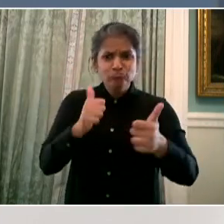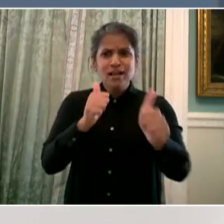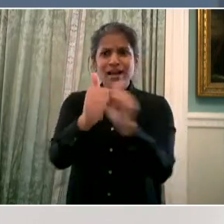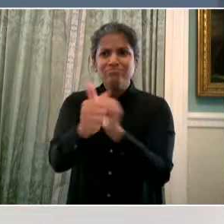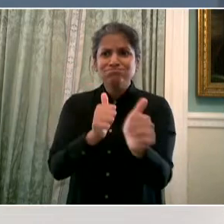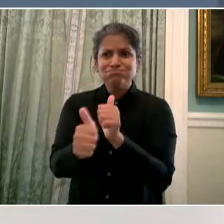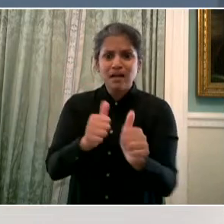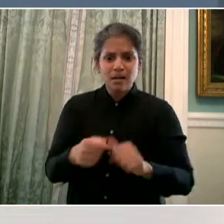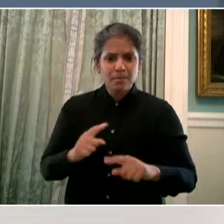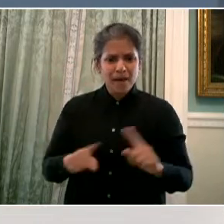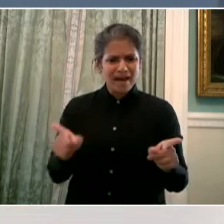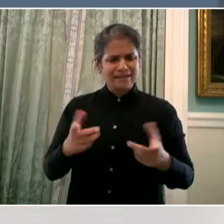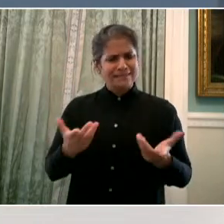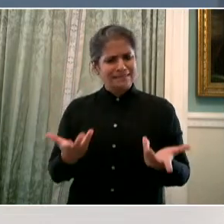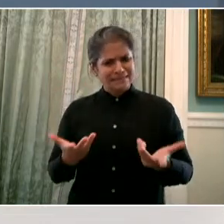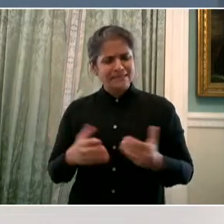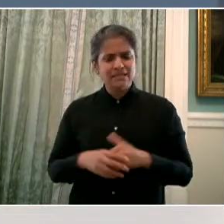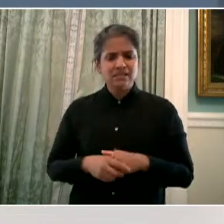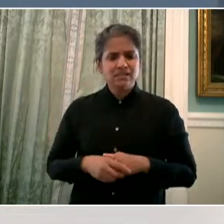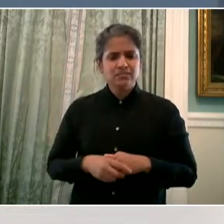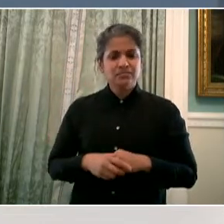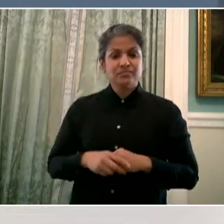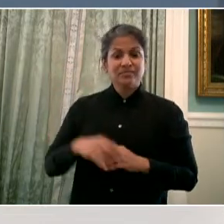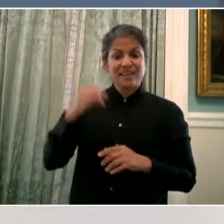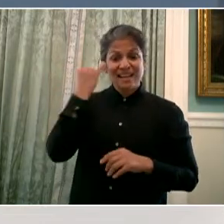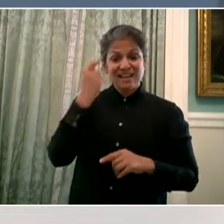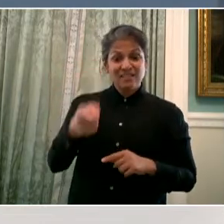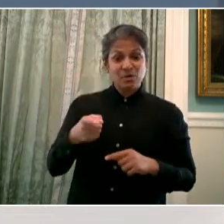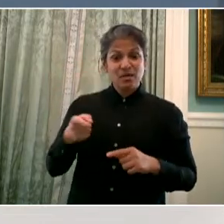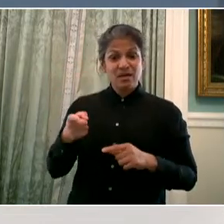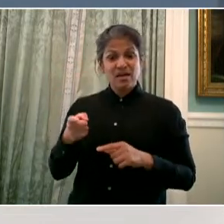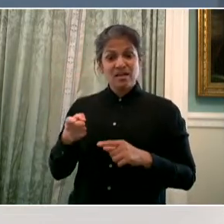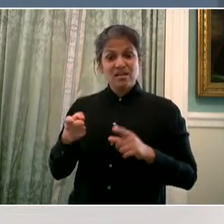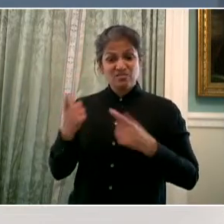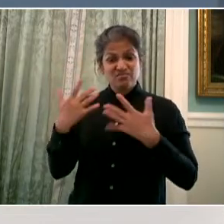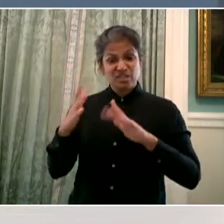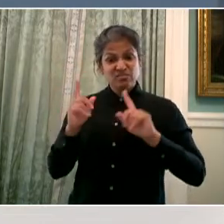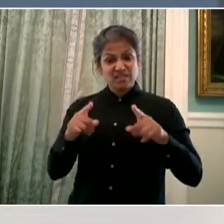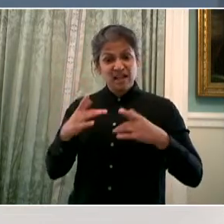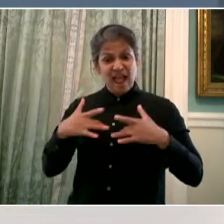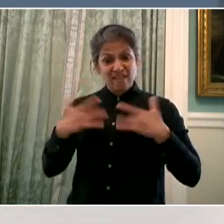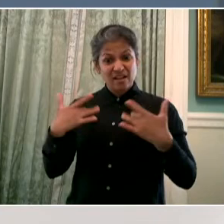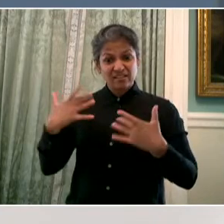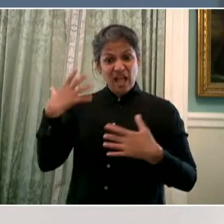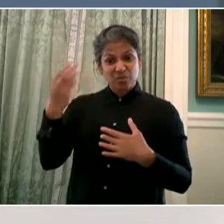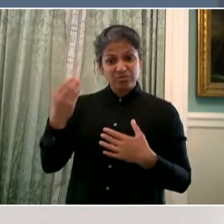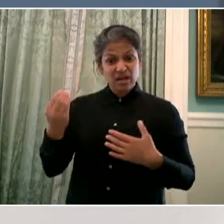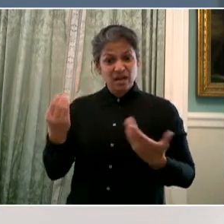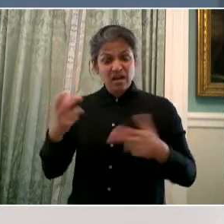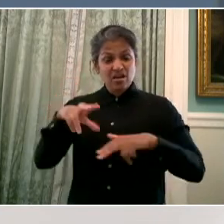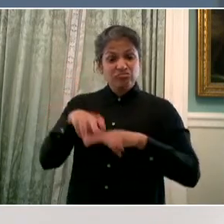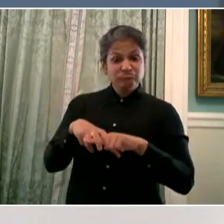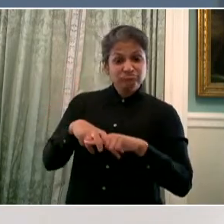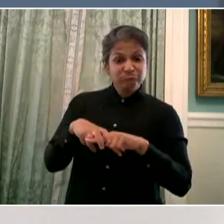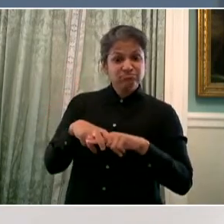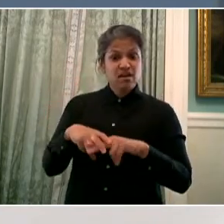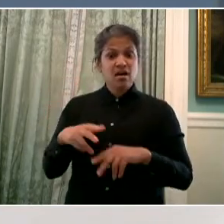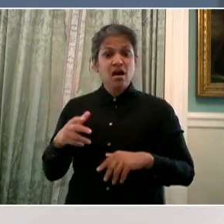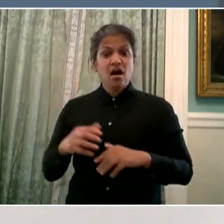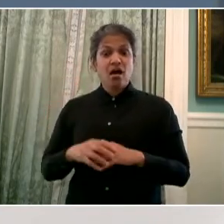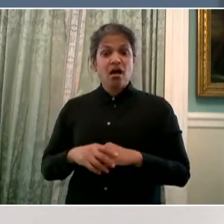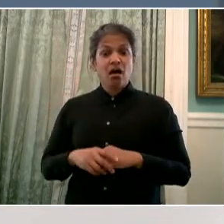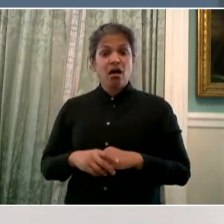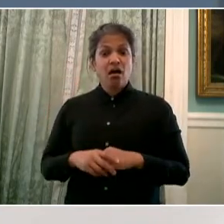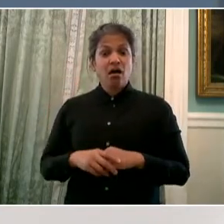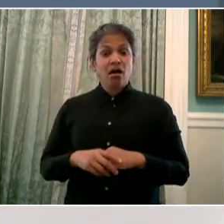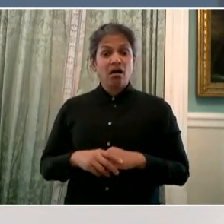you're attending an event outdoors and you fall into one of those vulnerable categories, you're a very young